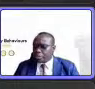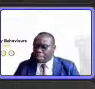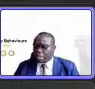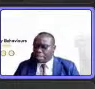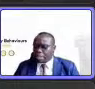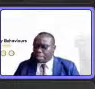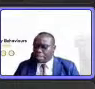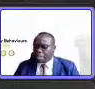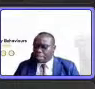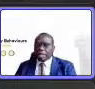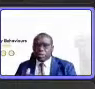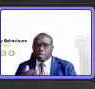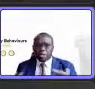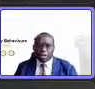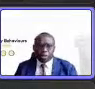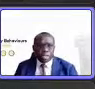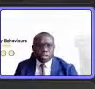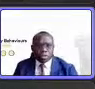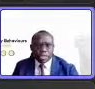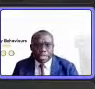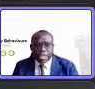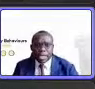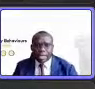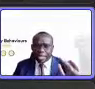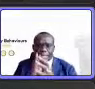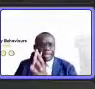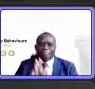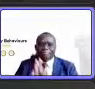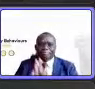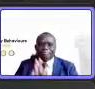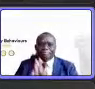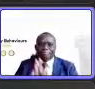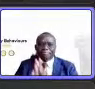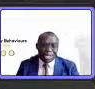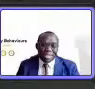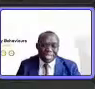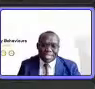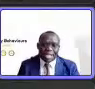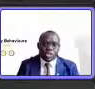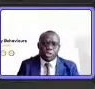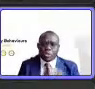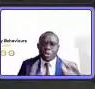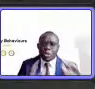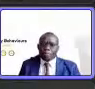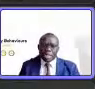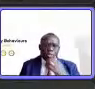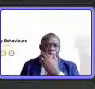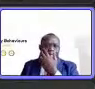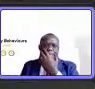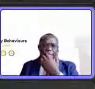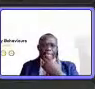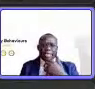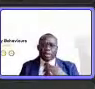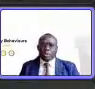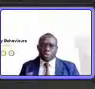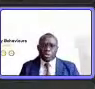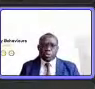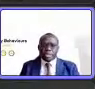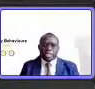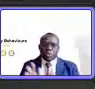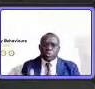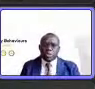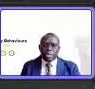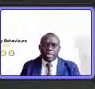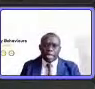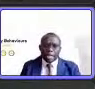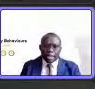developments around Aerotropolis, including environmental cost. I think a lot of sustainability discussions were mentioned yesterday, which I would not